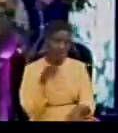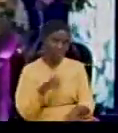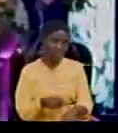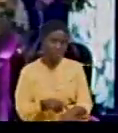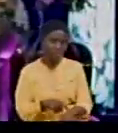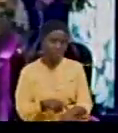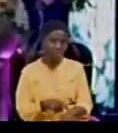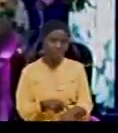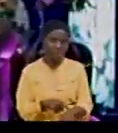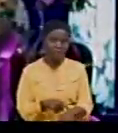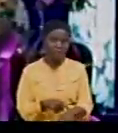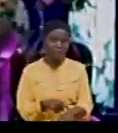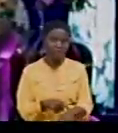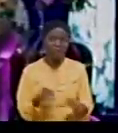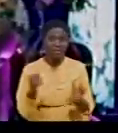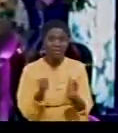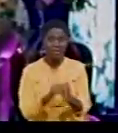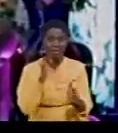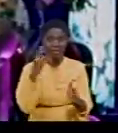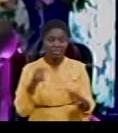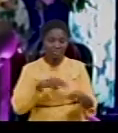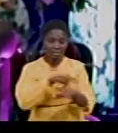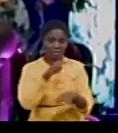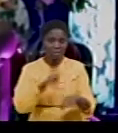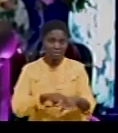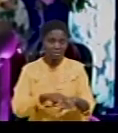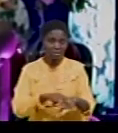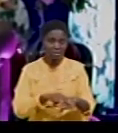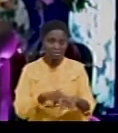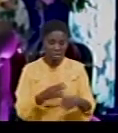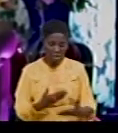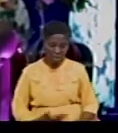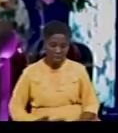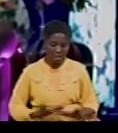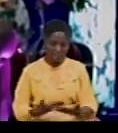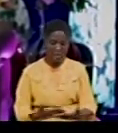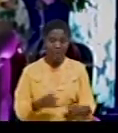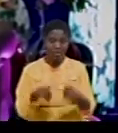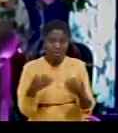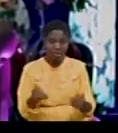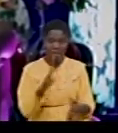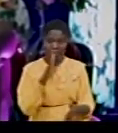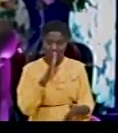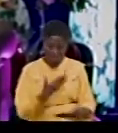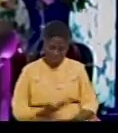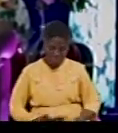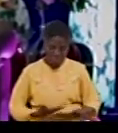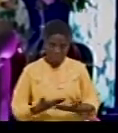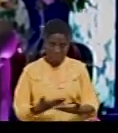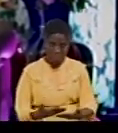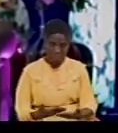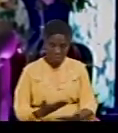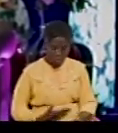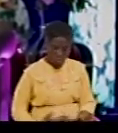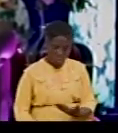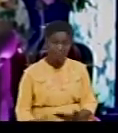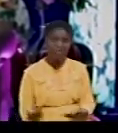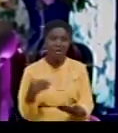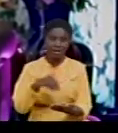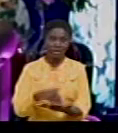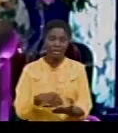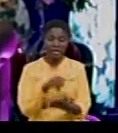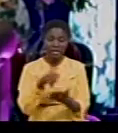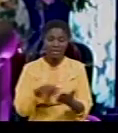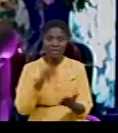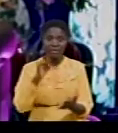the natural birth. But now being born again. This is the new